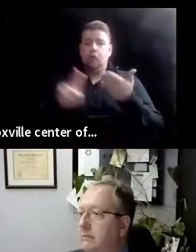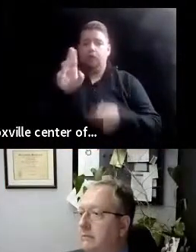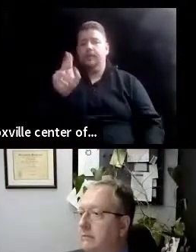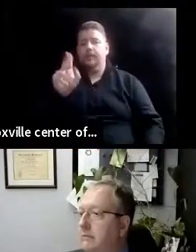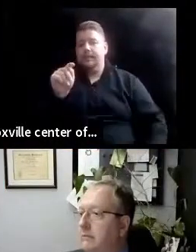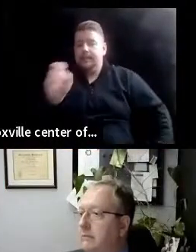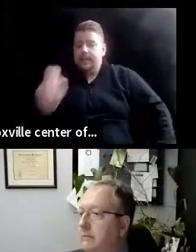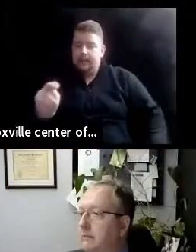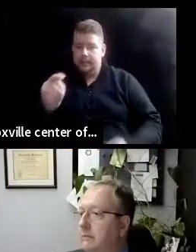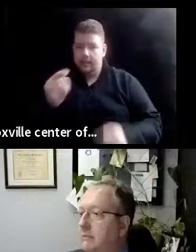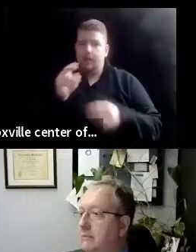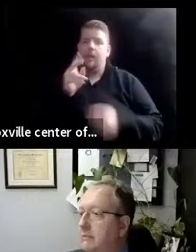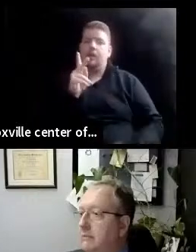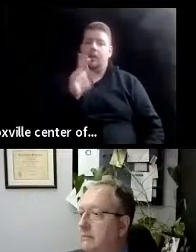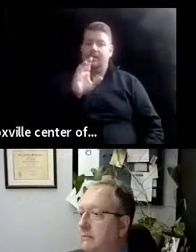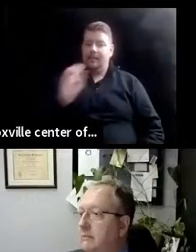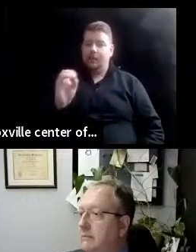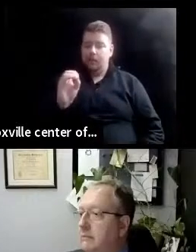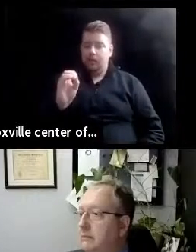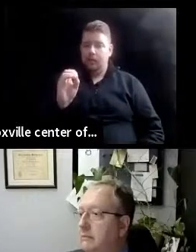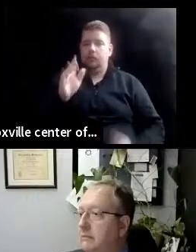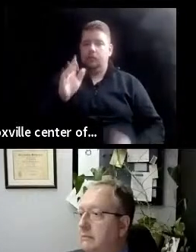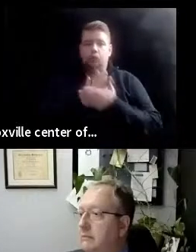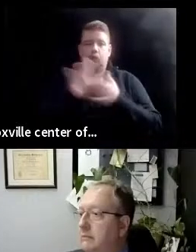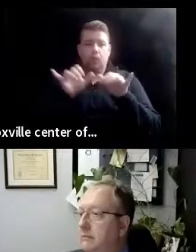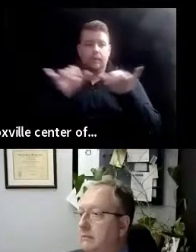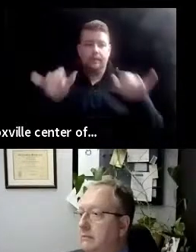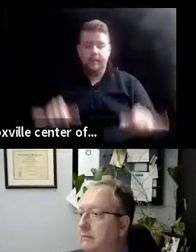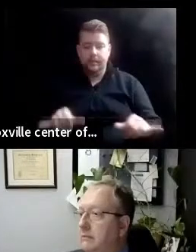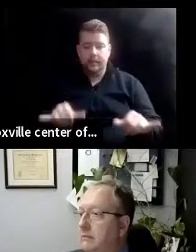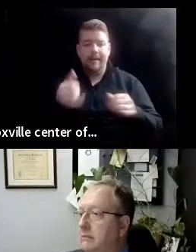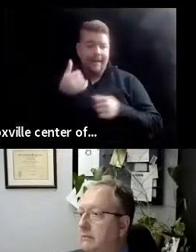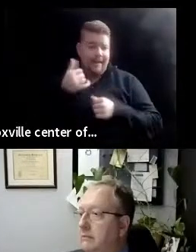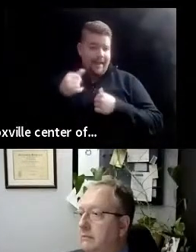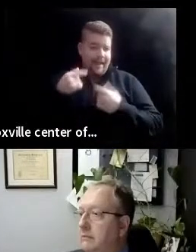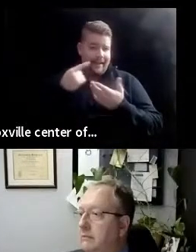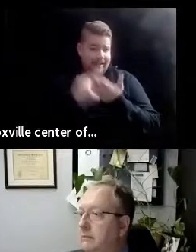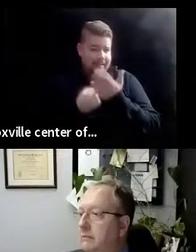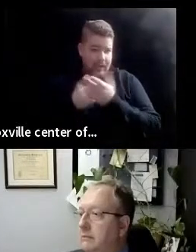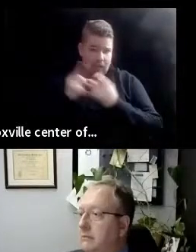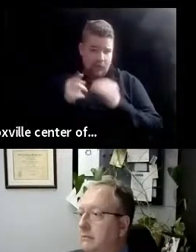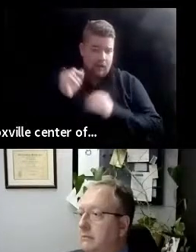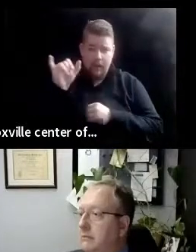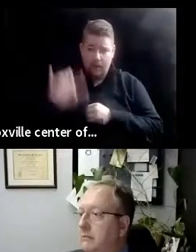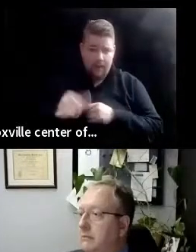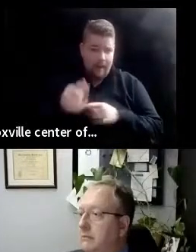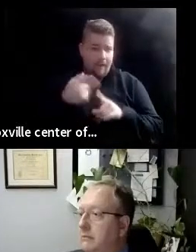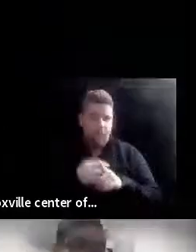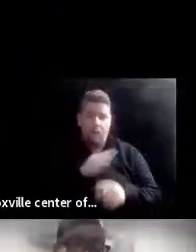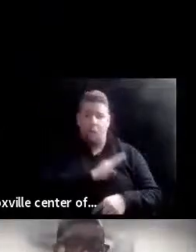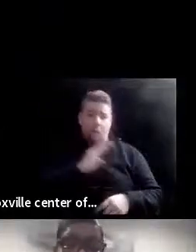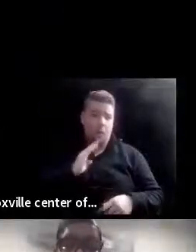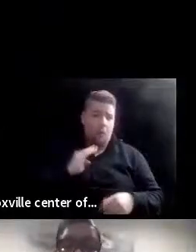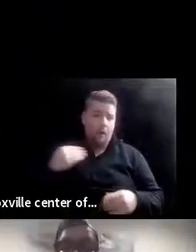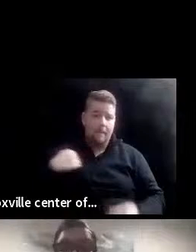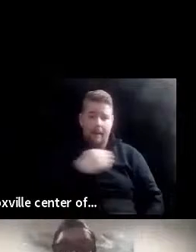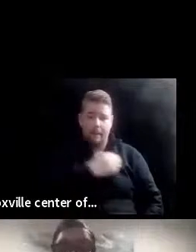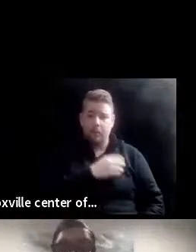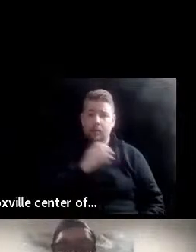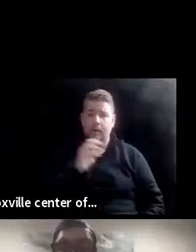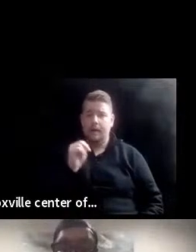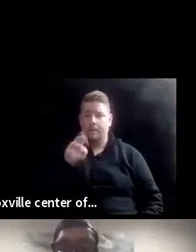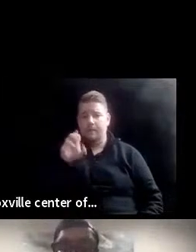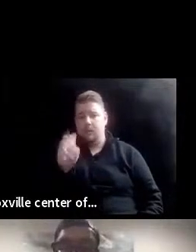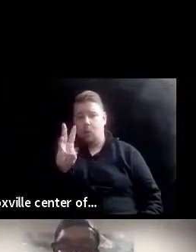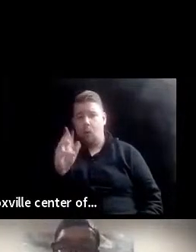for the Knoxville County school system. Any discussion about that from any board members or Ms.